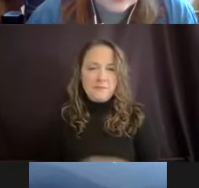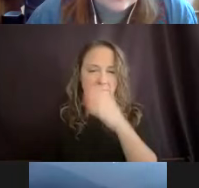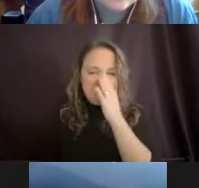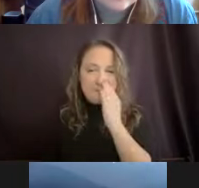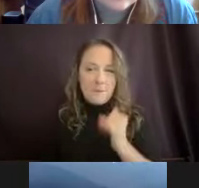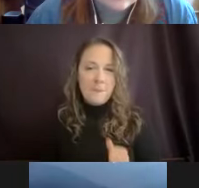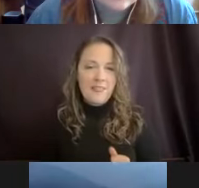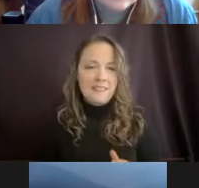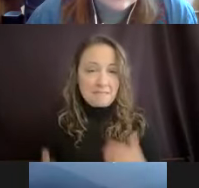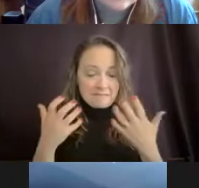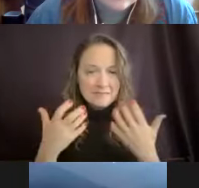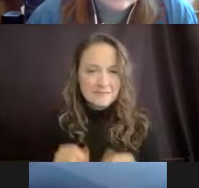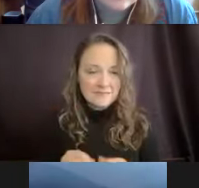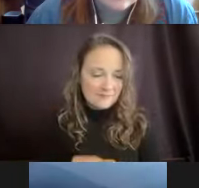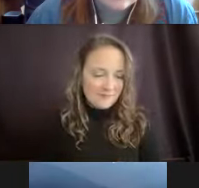Let's play it.